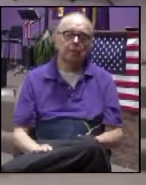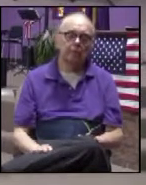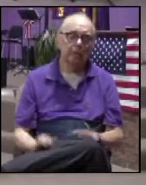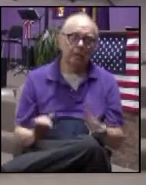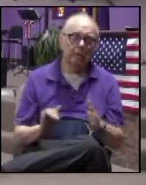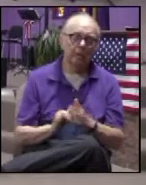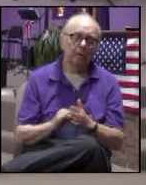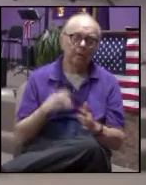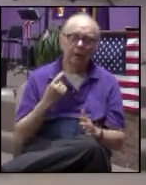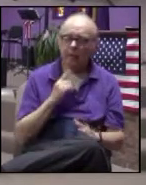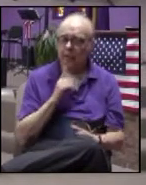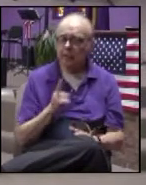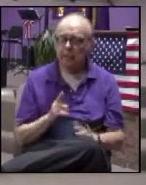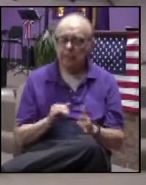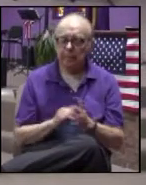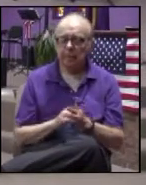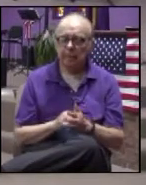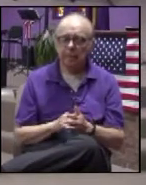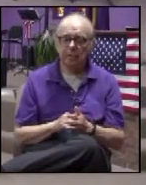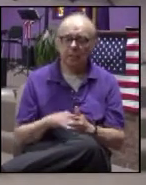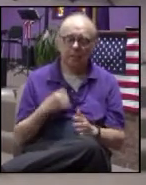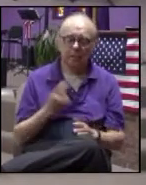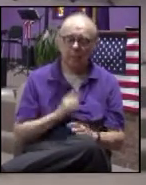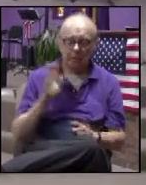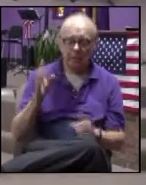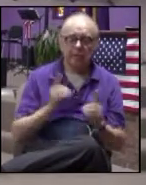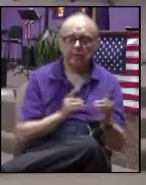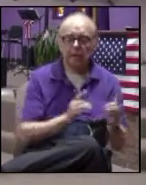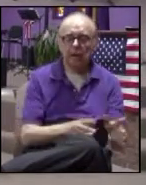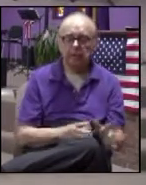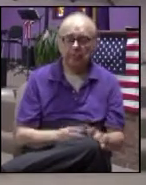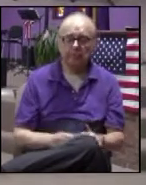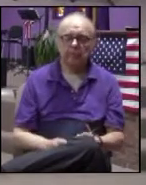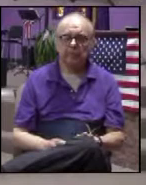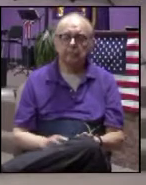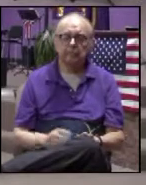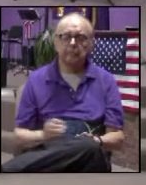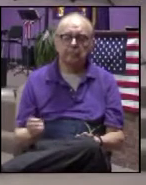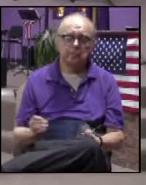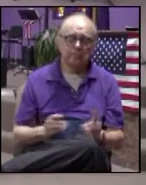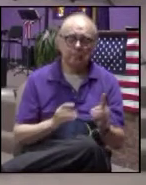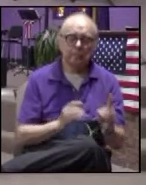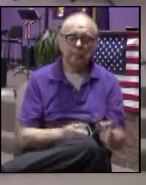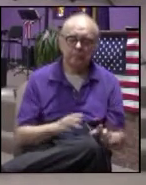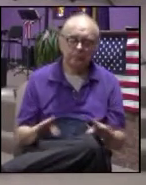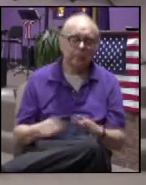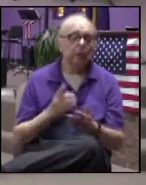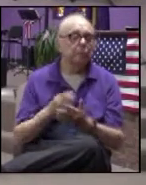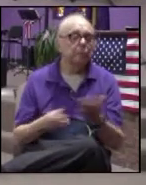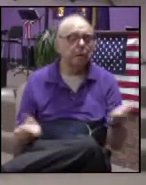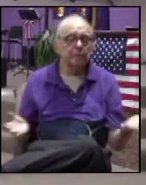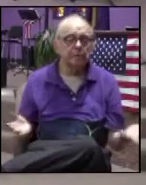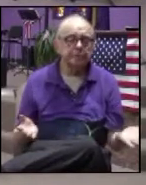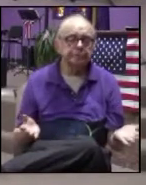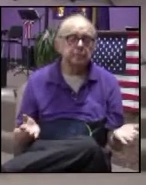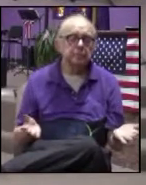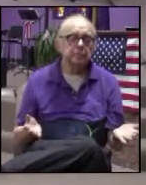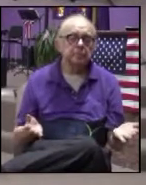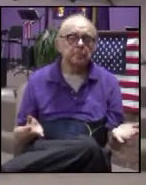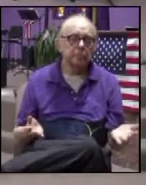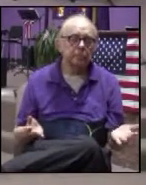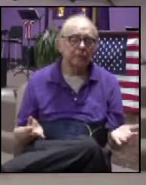That's who we are. We're his disciples. A disciple does what?